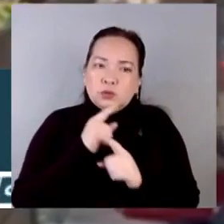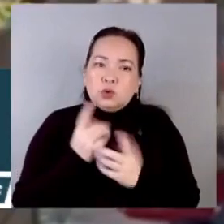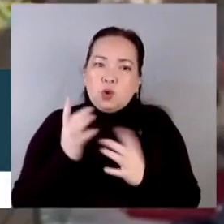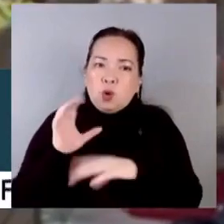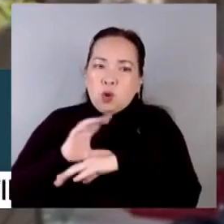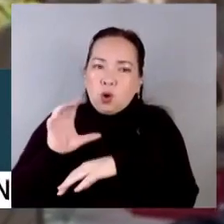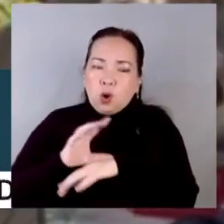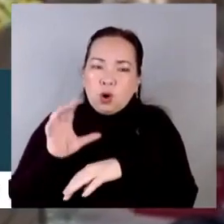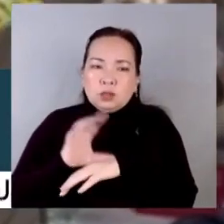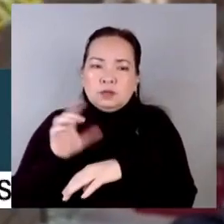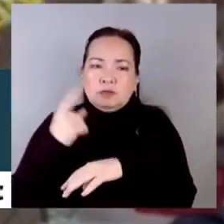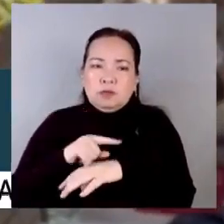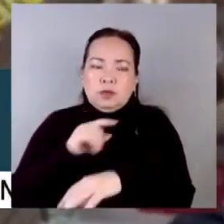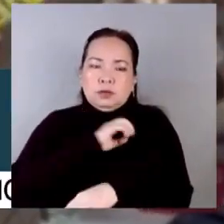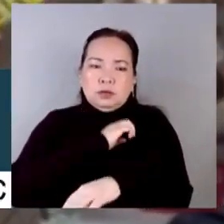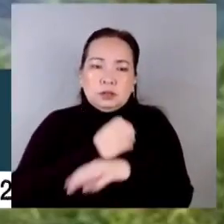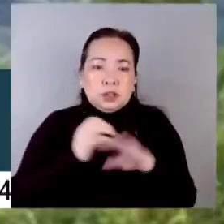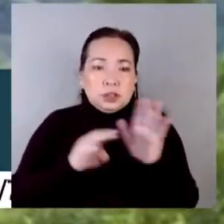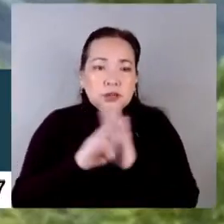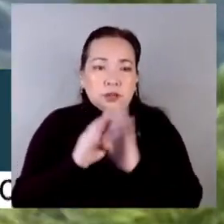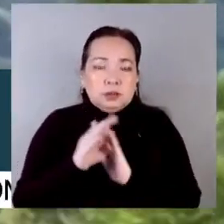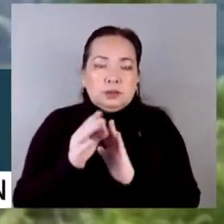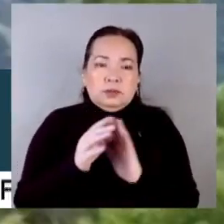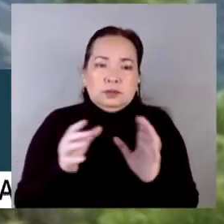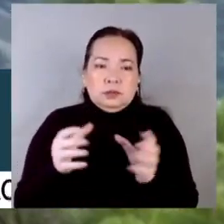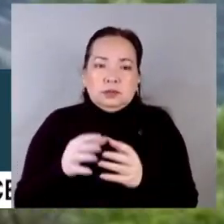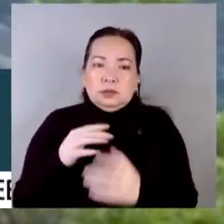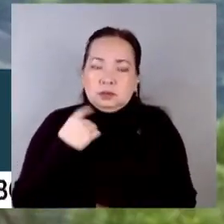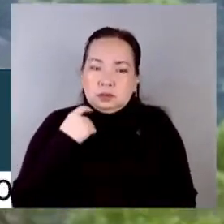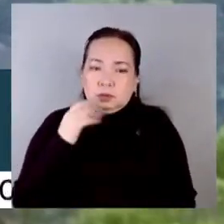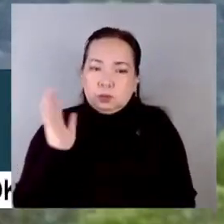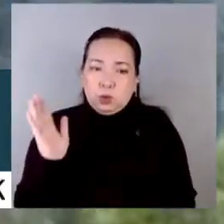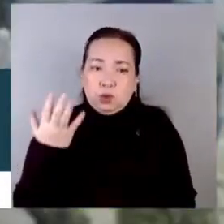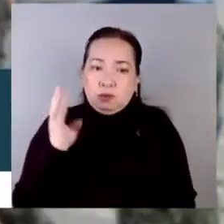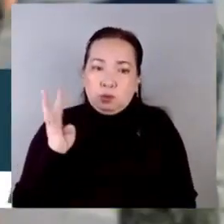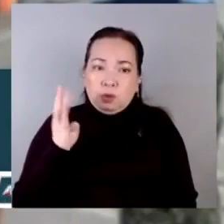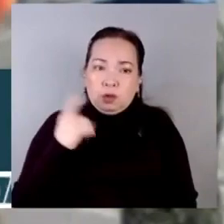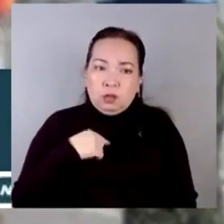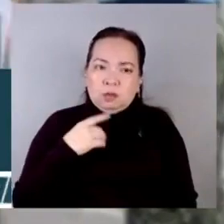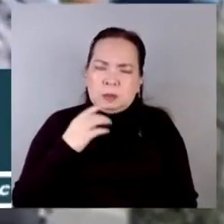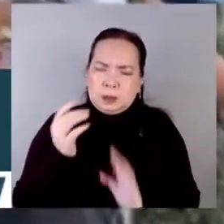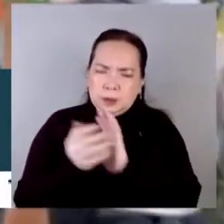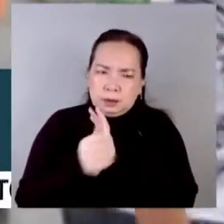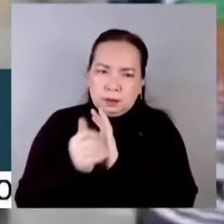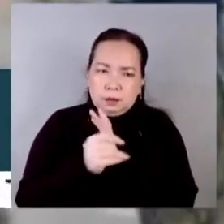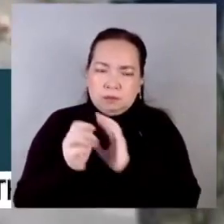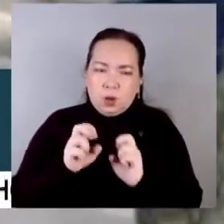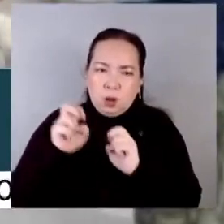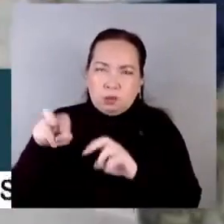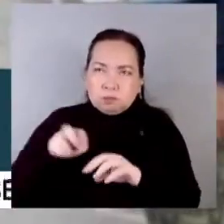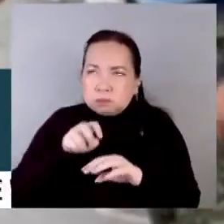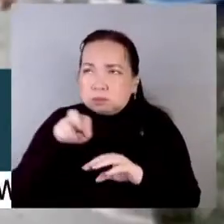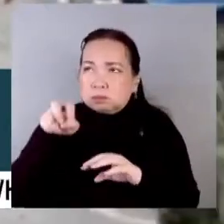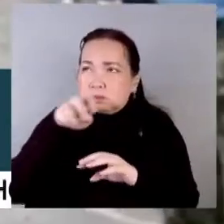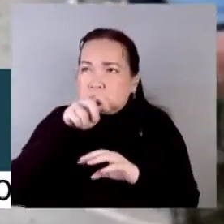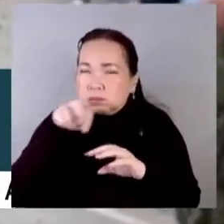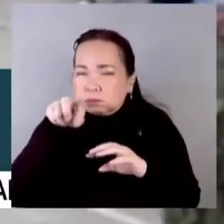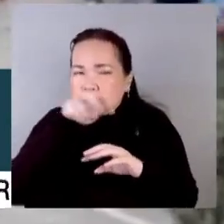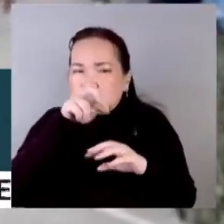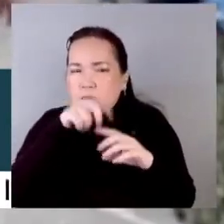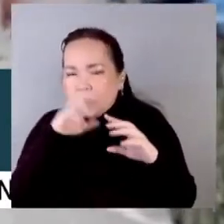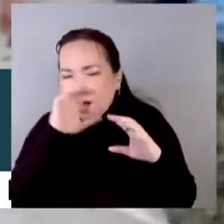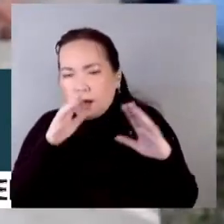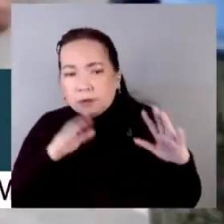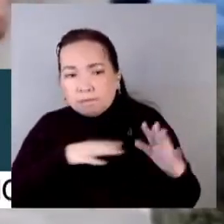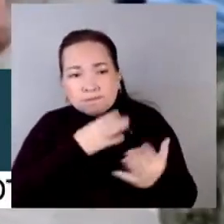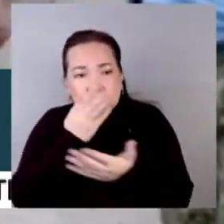Corporation. At 4 o'clock this morning, 25 veteran mountaineers started the climb to the slopes of Mayon volcano onto the site where the plane